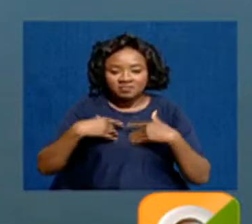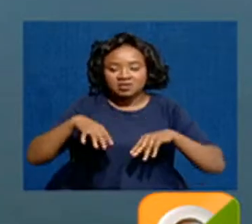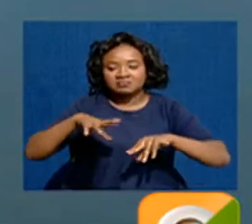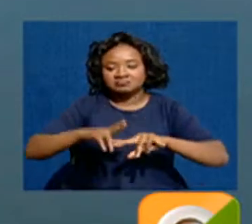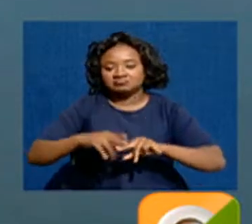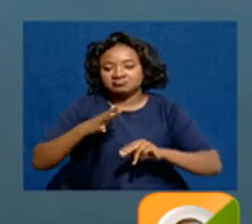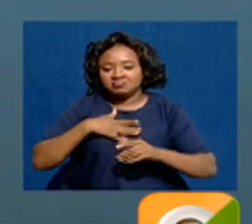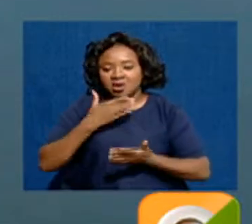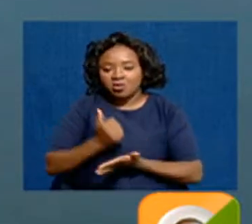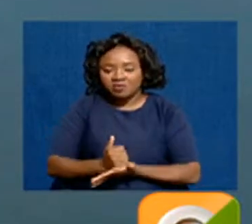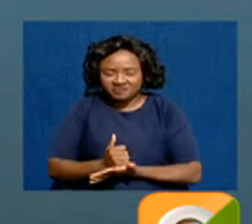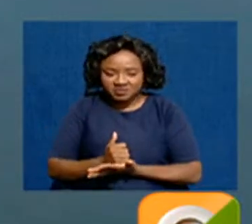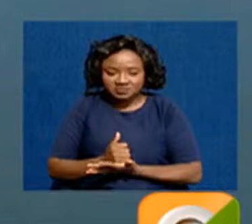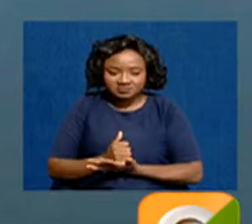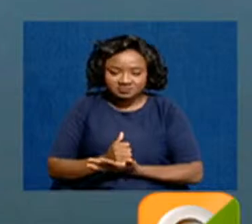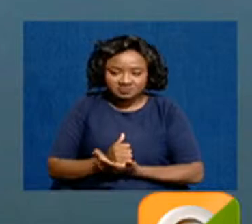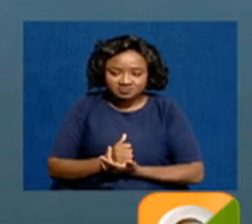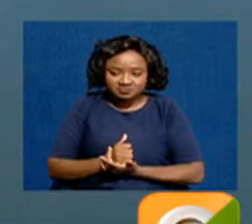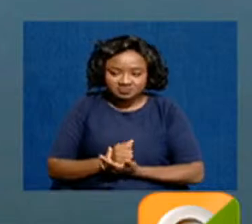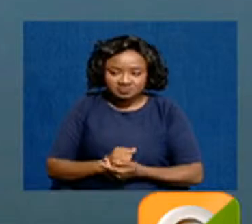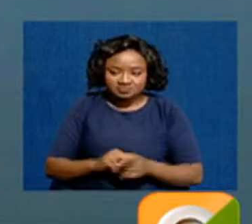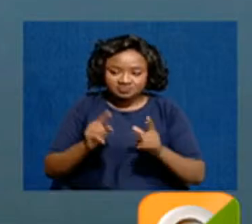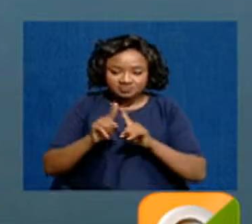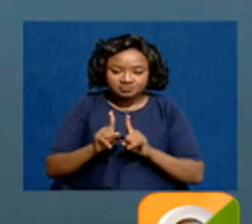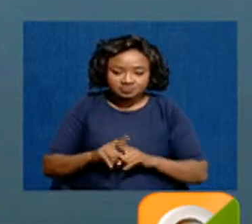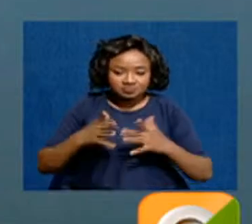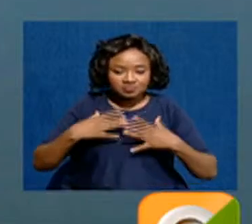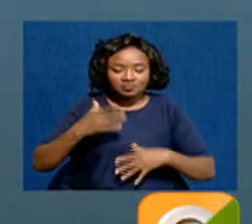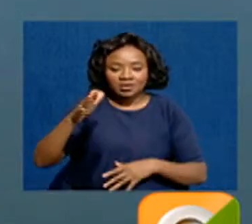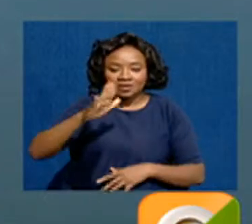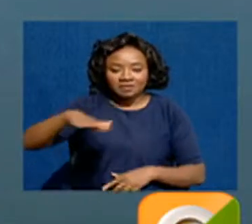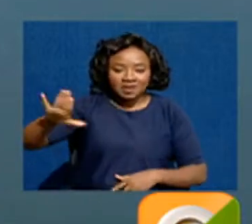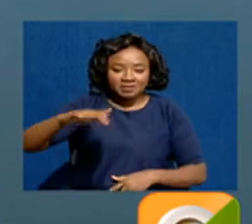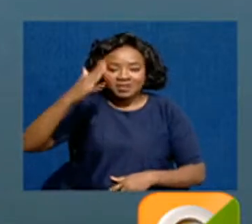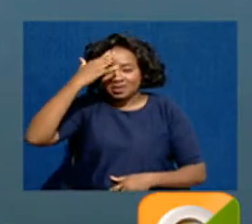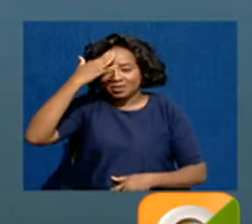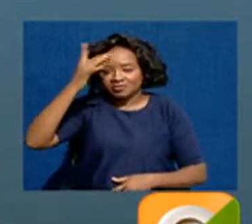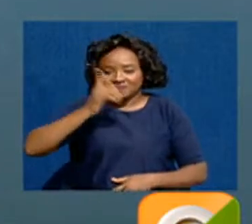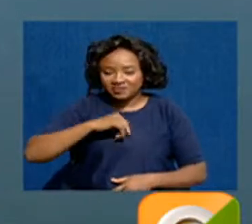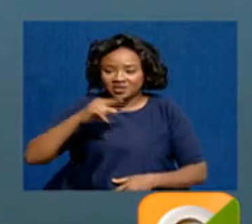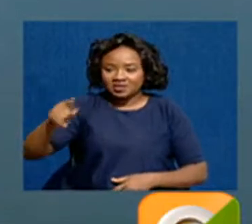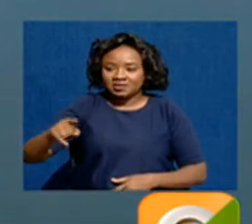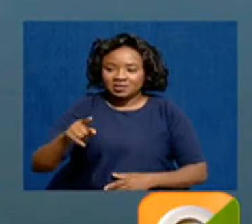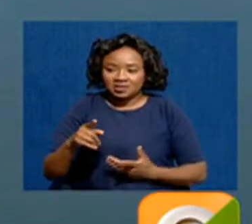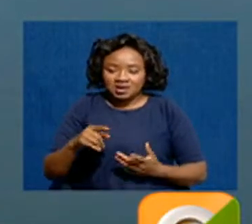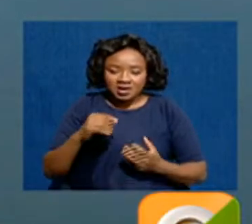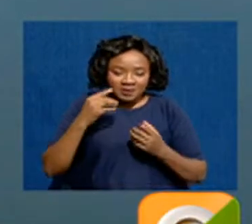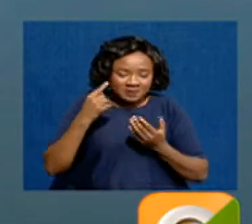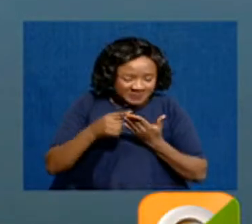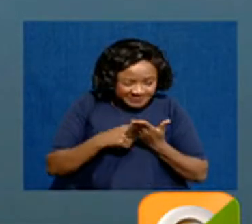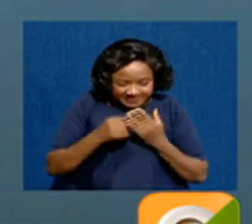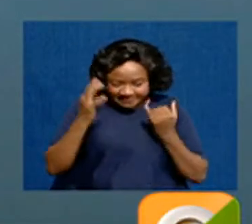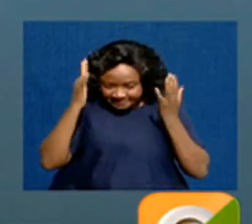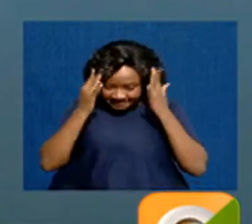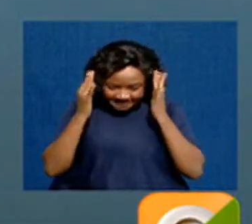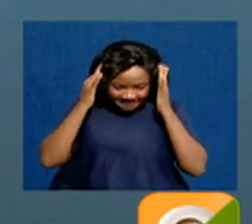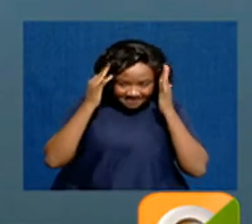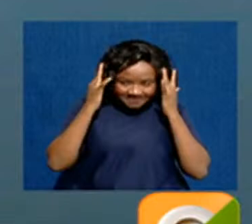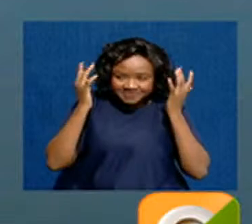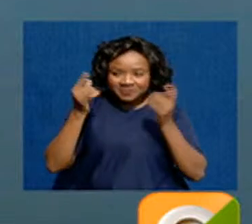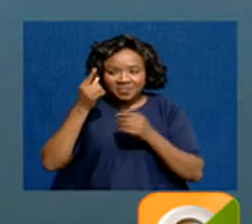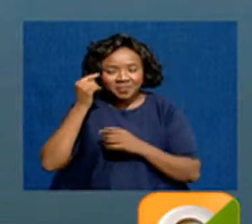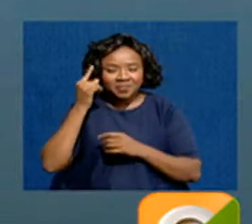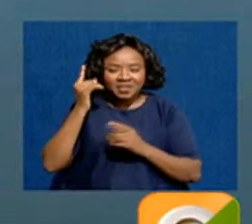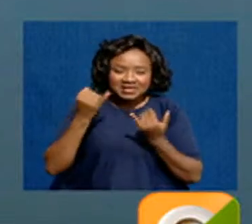and my colleagues in Parliament know that, they have sat and have scratched their heads trying to balance the